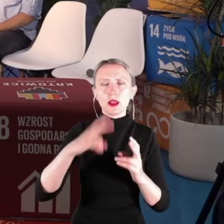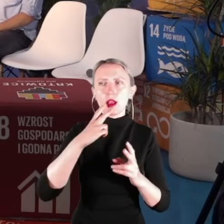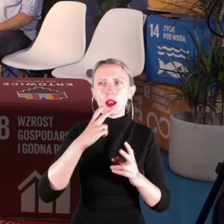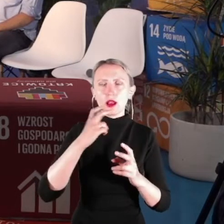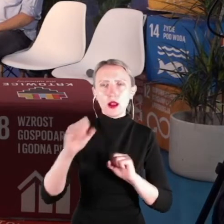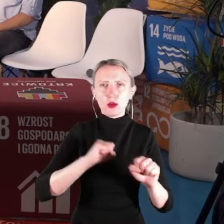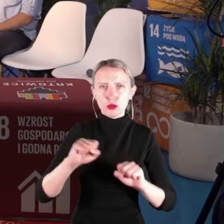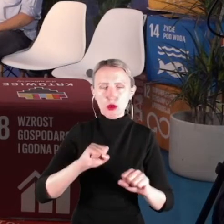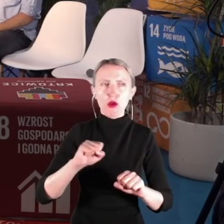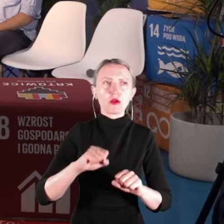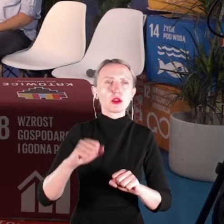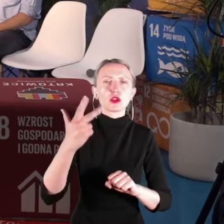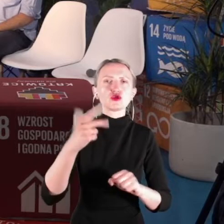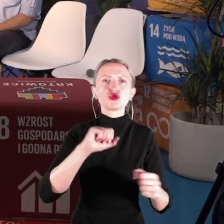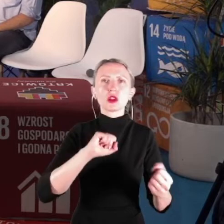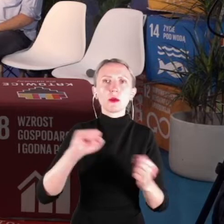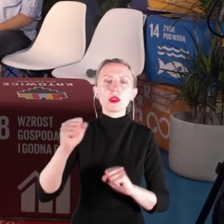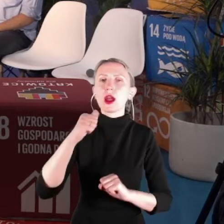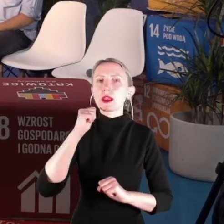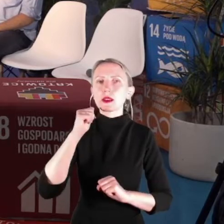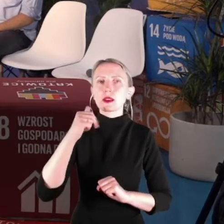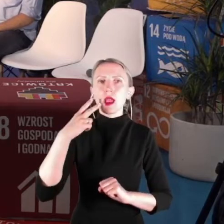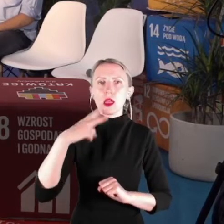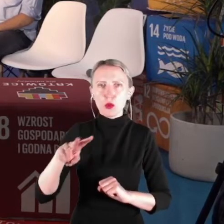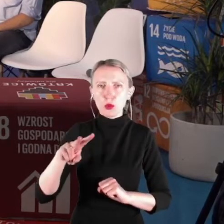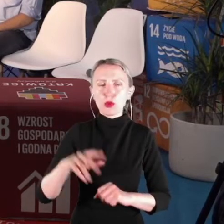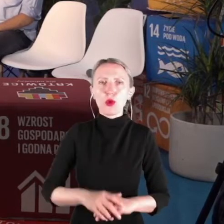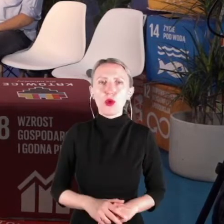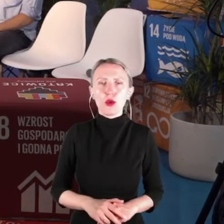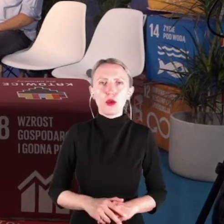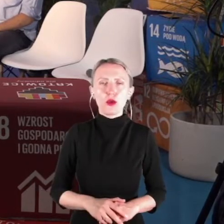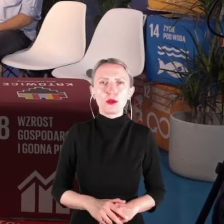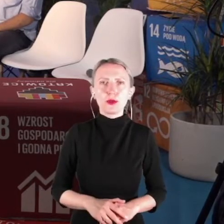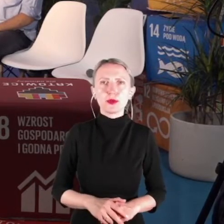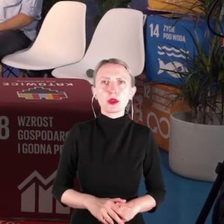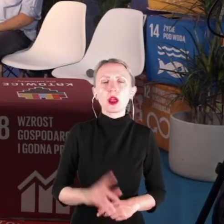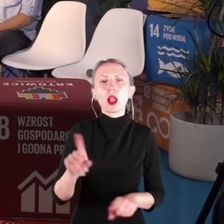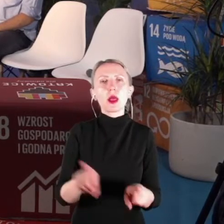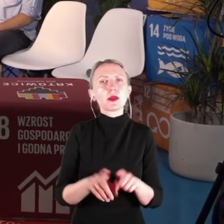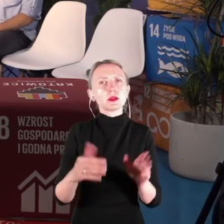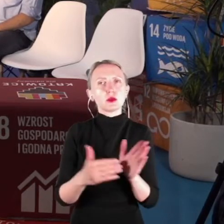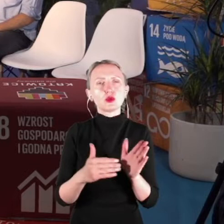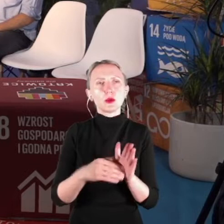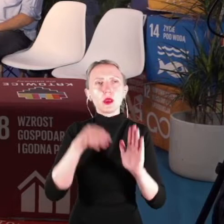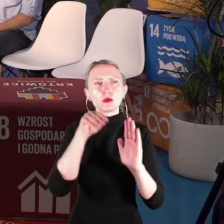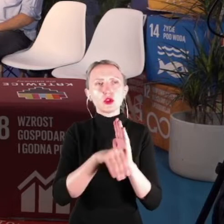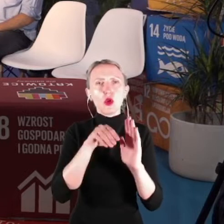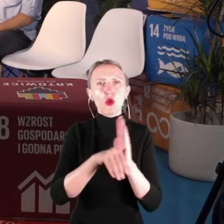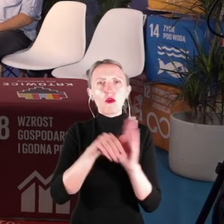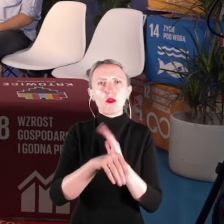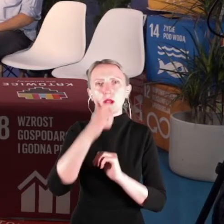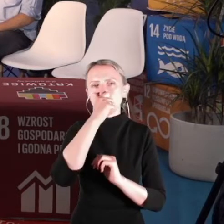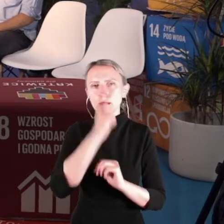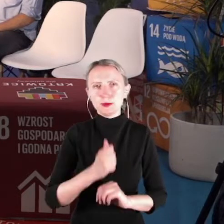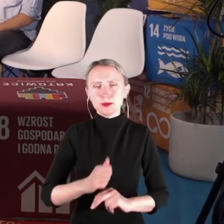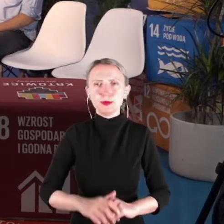have to store the nuclear waste, which is another budget, and which might take thousands of years. If to think about urban, future